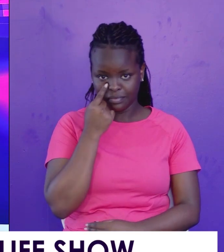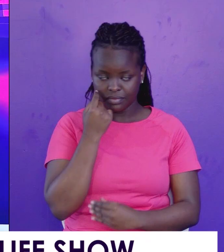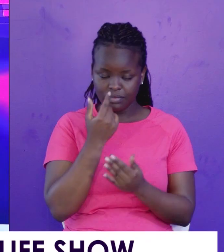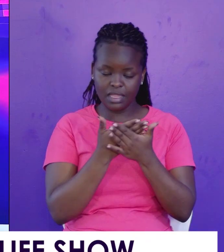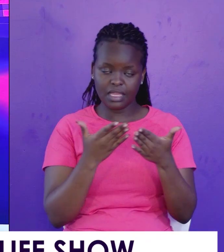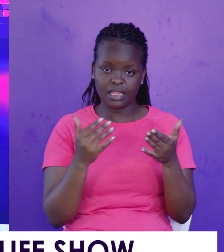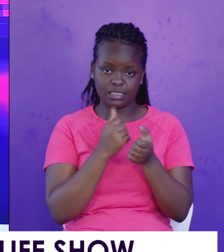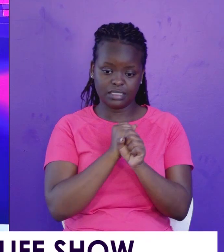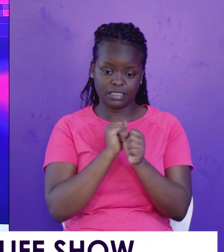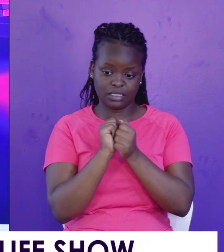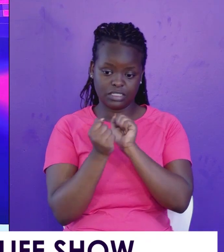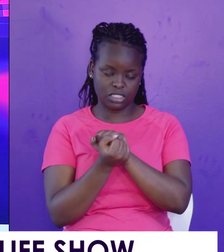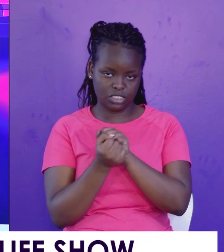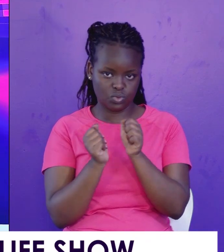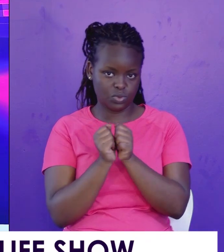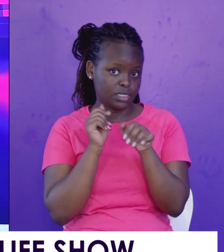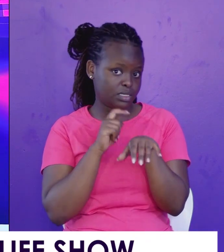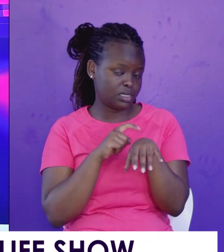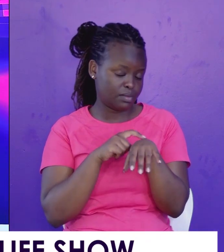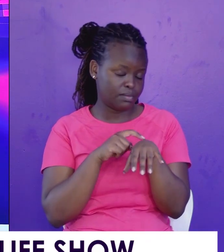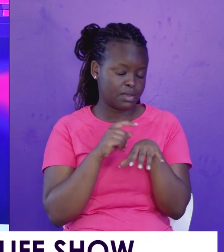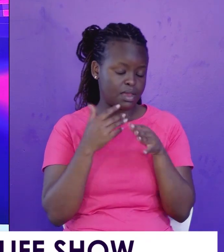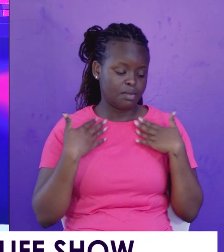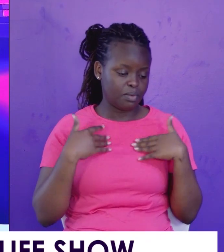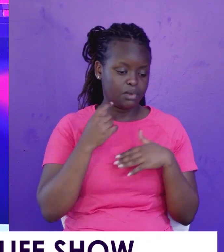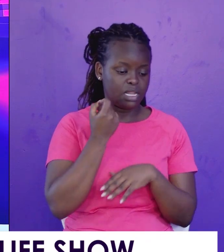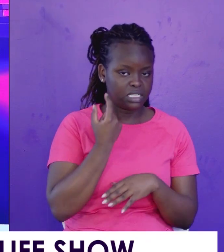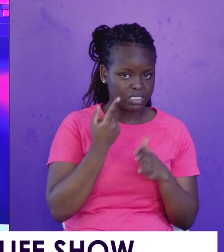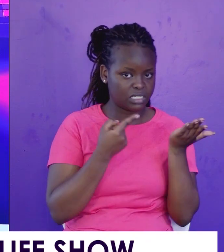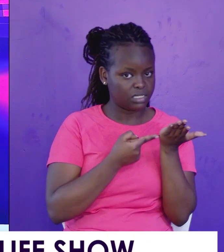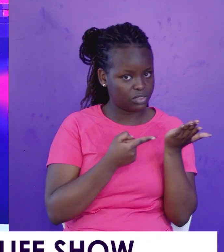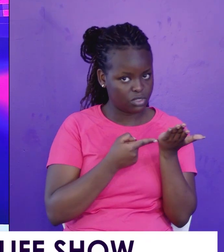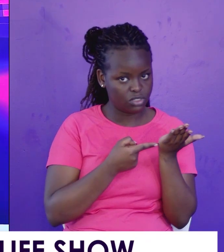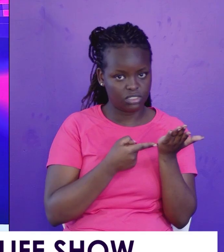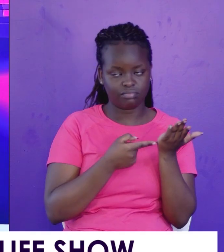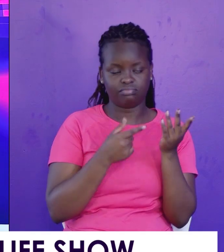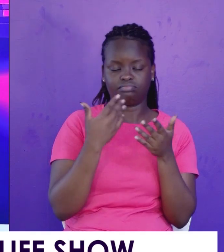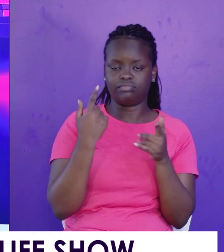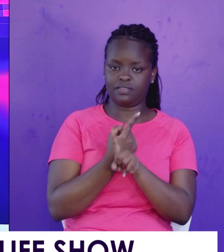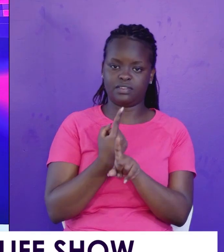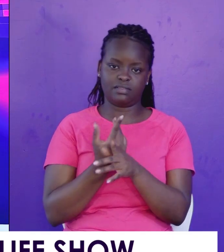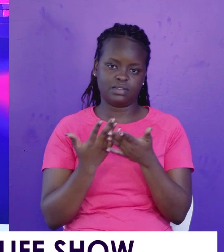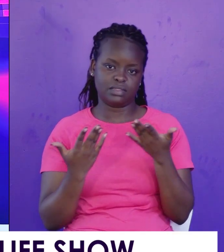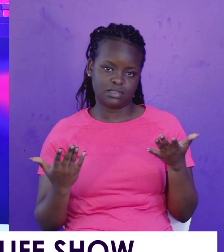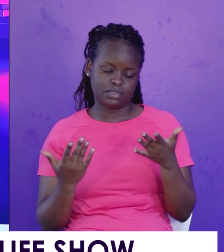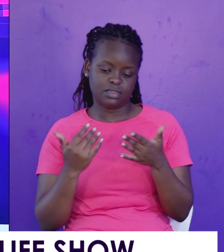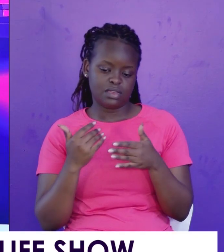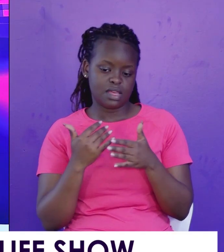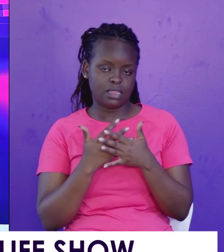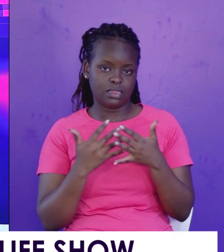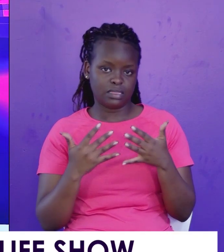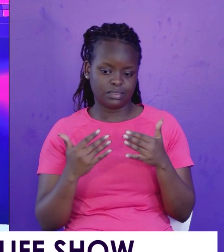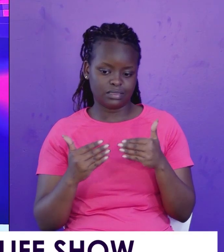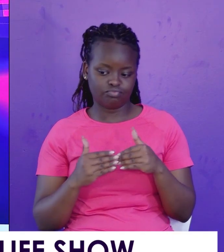change with time. People begin to understand technologies and what have you, and things move on as they go